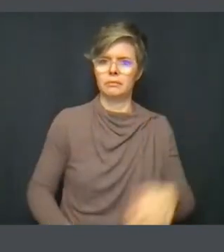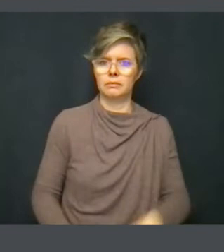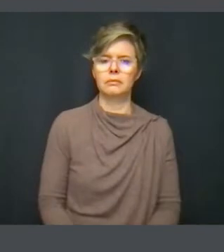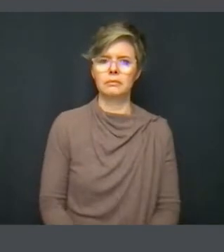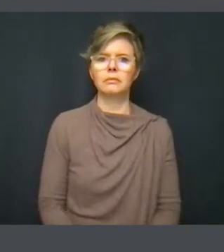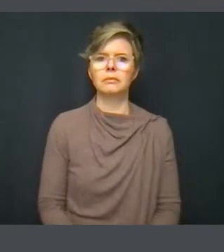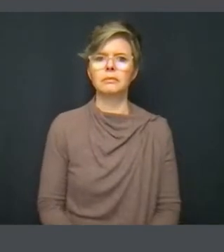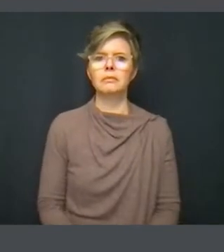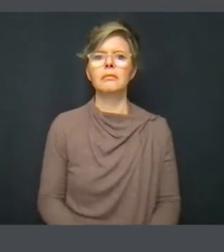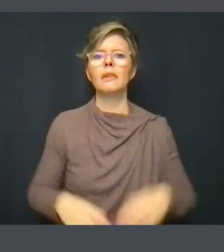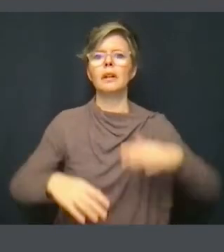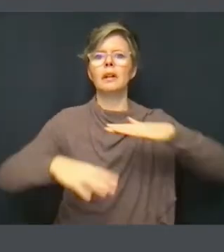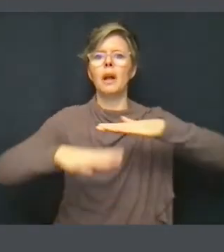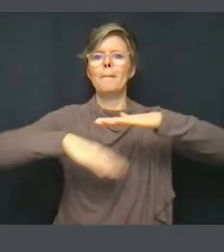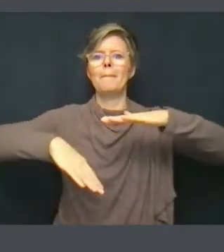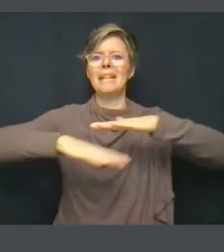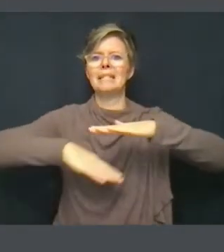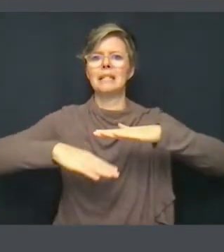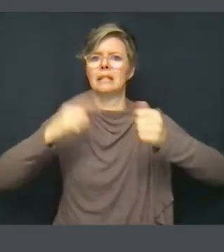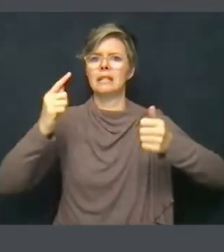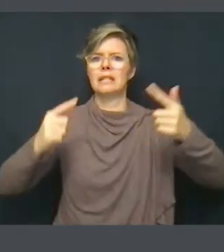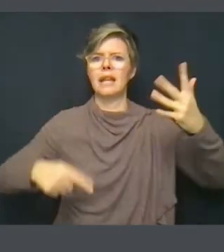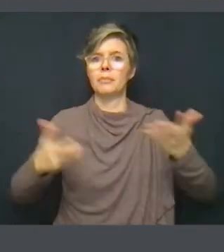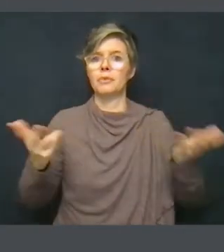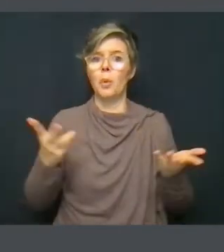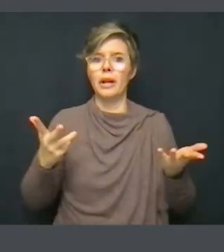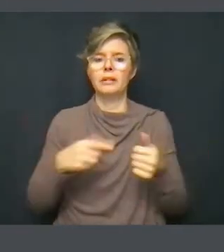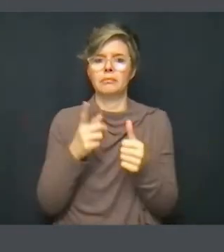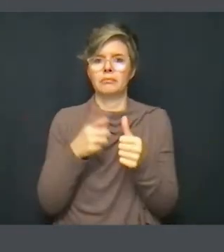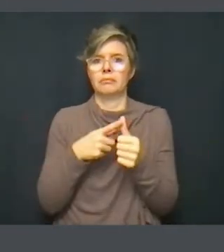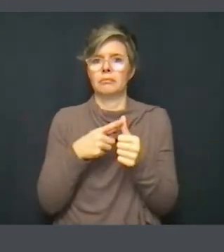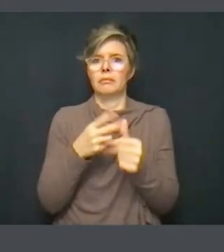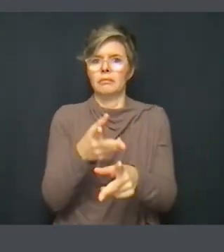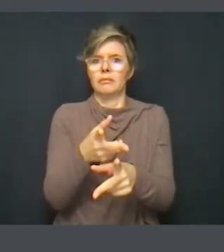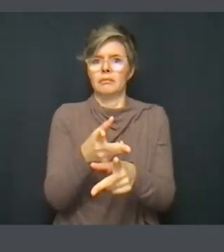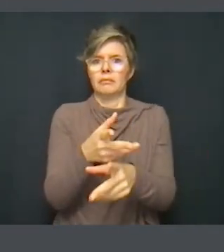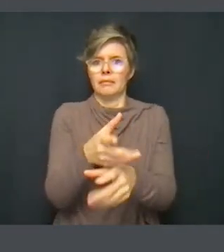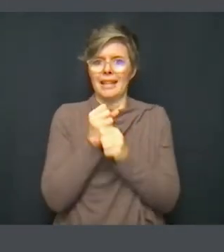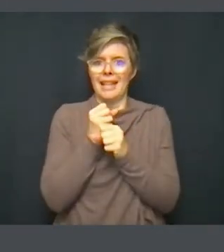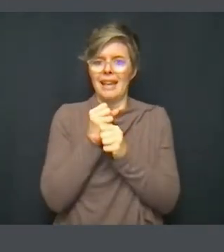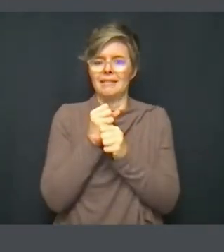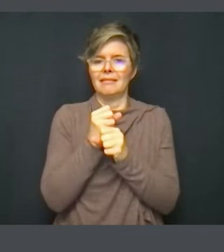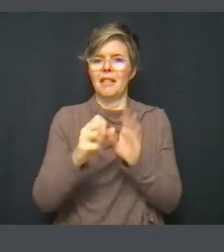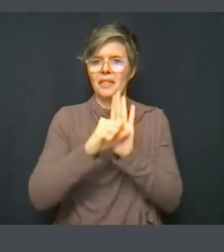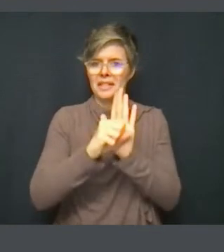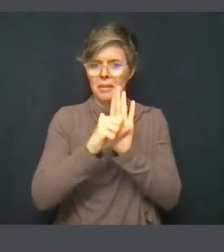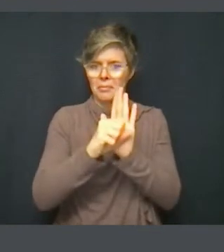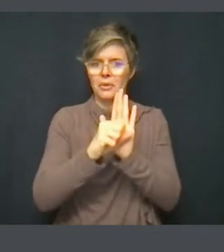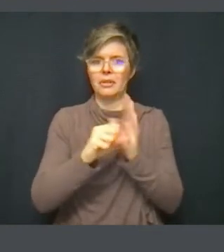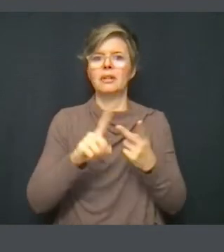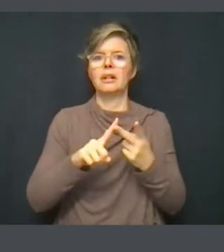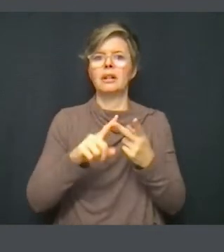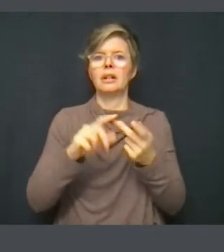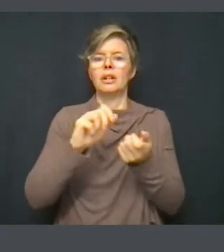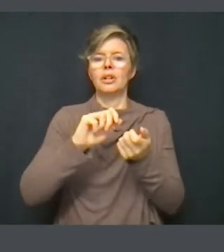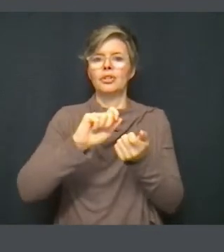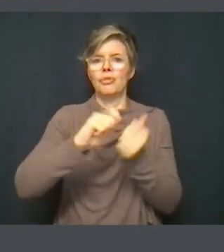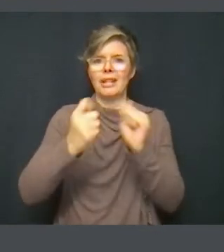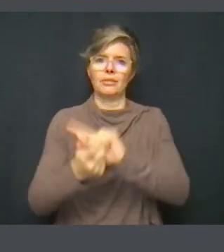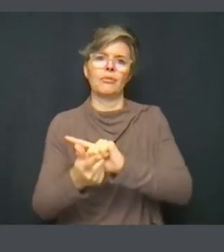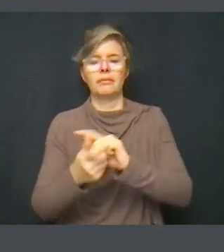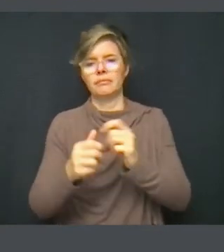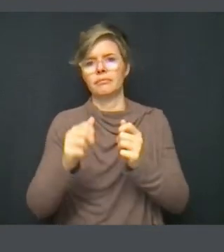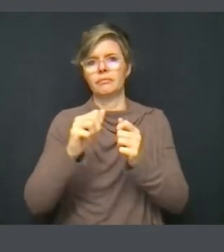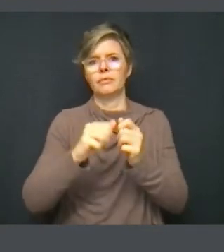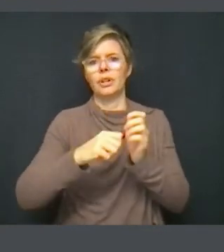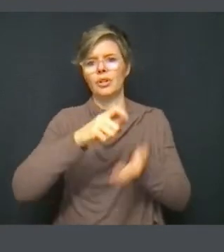Okay, so basic steps, you want to get the language sample. Want to transcribe it. Most people say, look, can I do this automatically? I think eventually